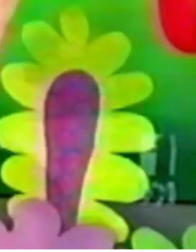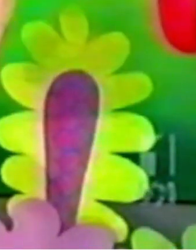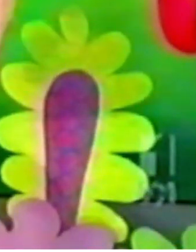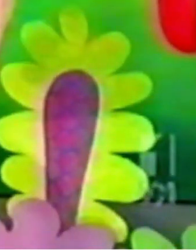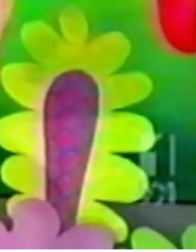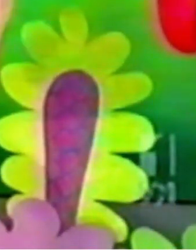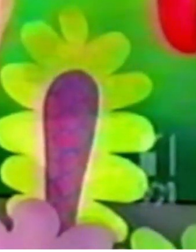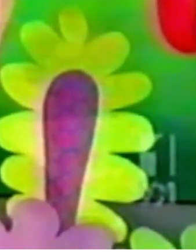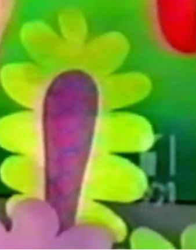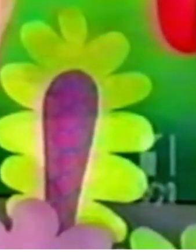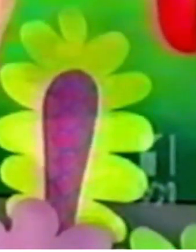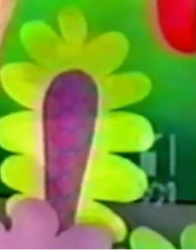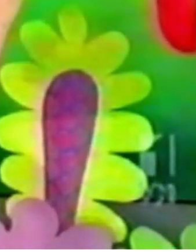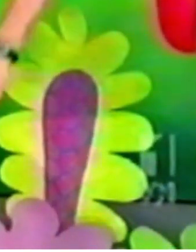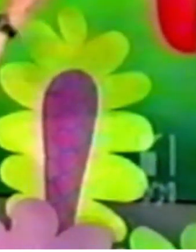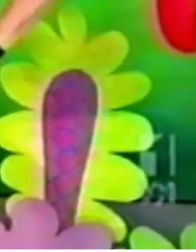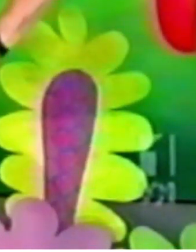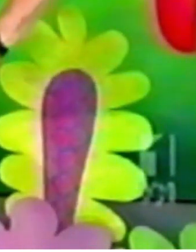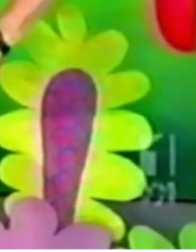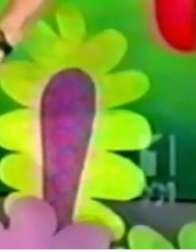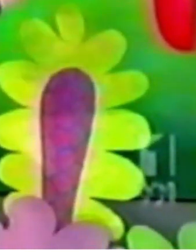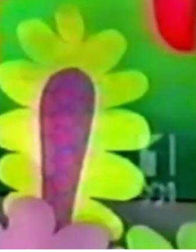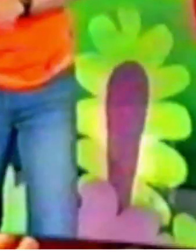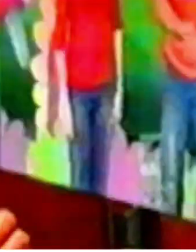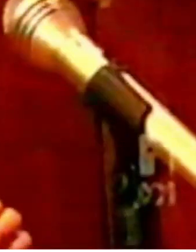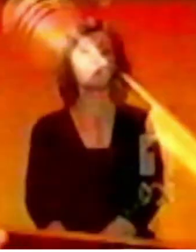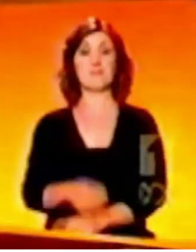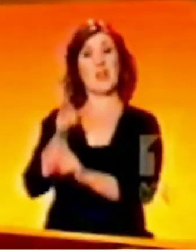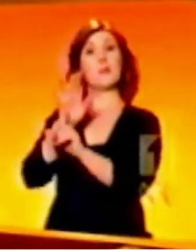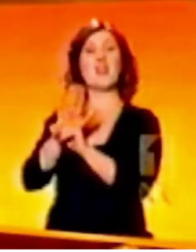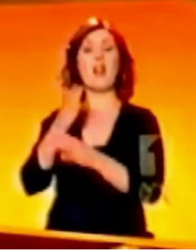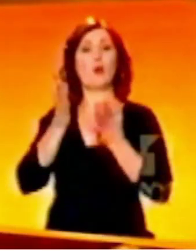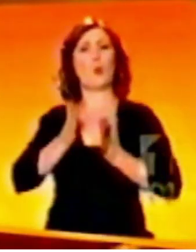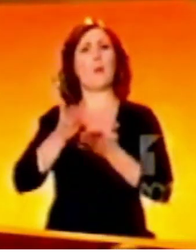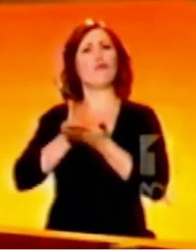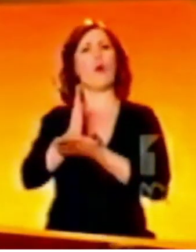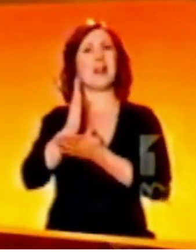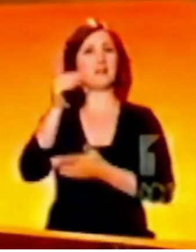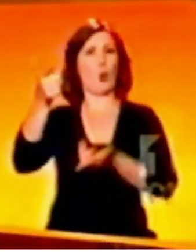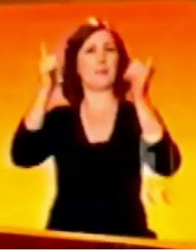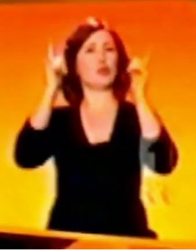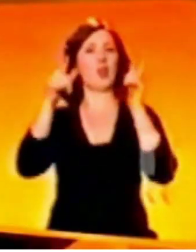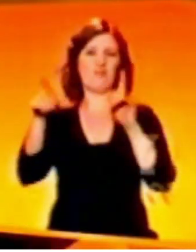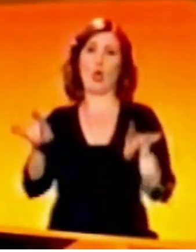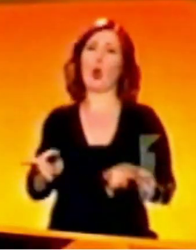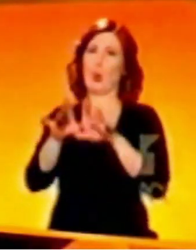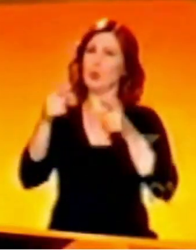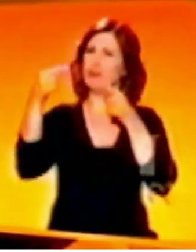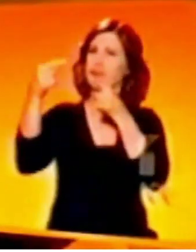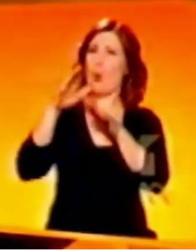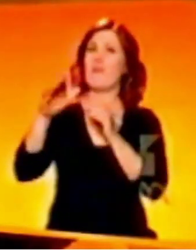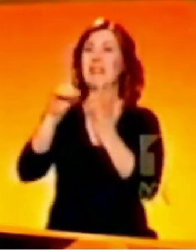that's great. That gives us some time to bake the cake. As a Human Rights Commissioner, Graham Innes is used to